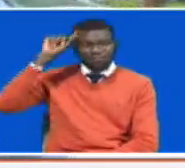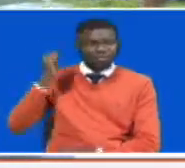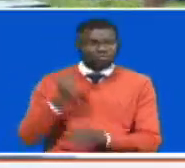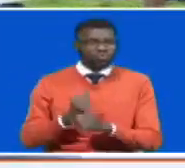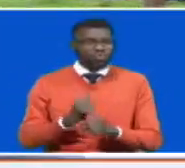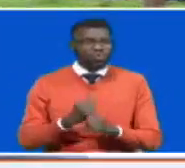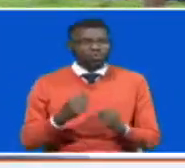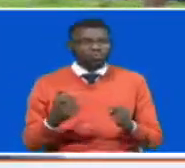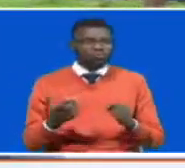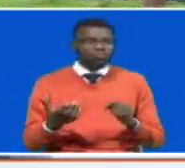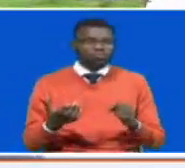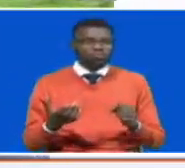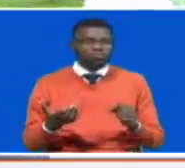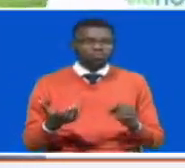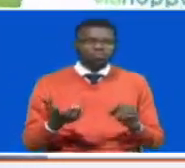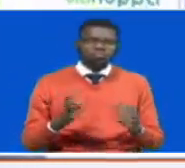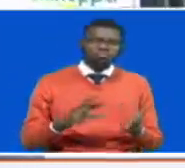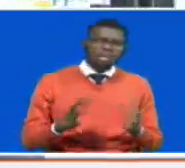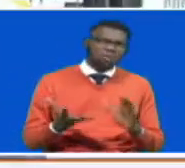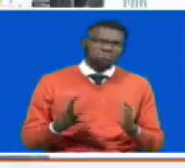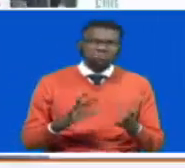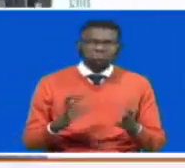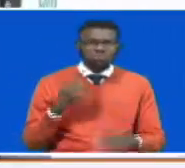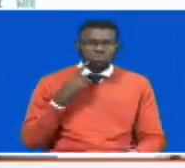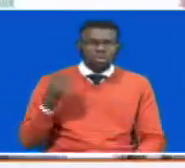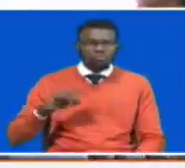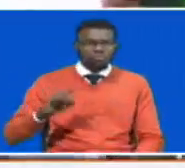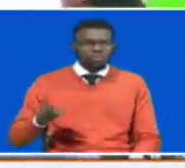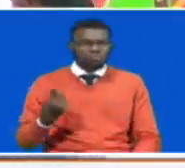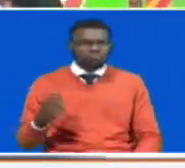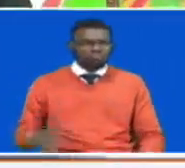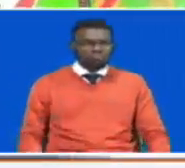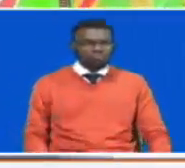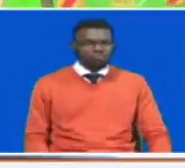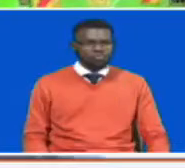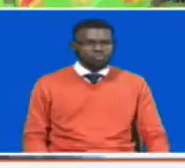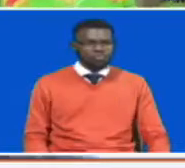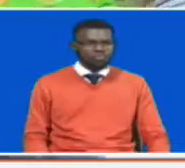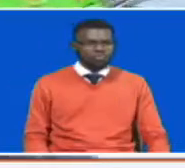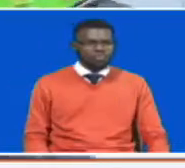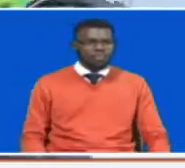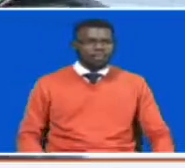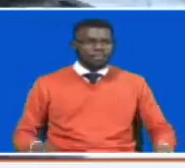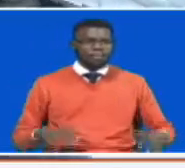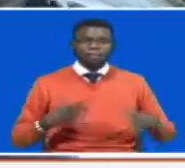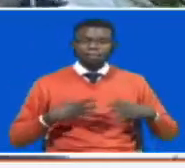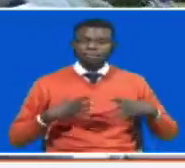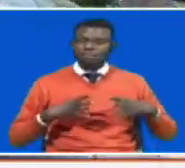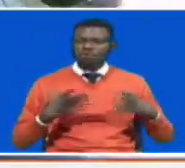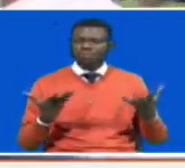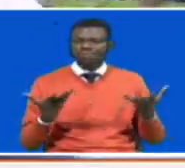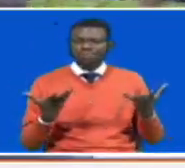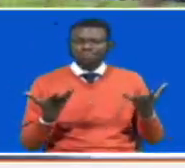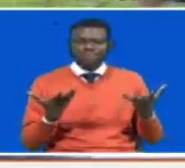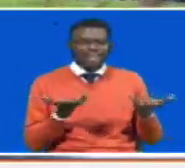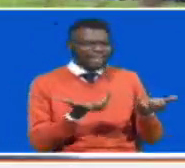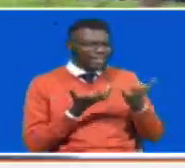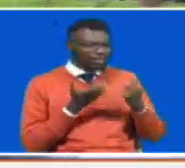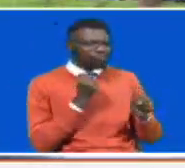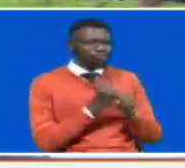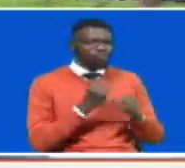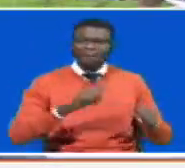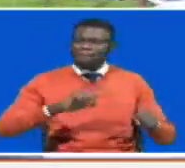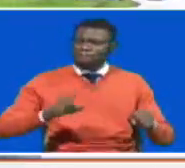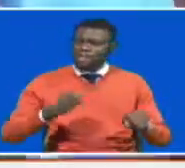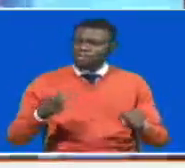about close to 100,000. And so the millions of jobs they need, they ought to create it